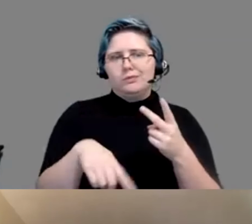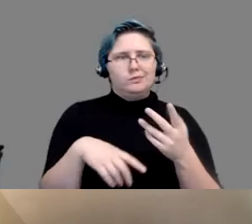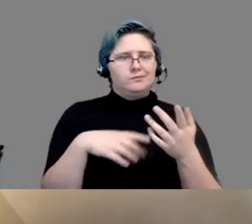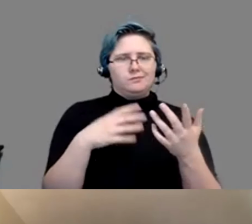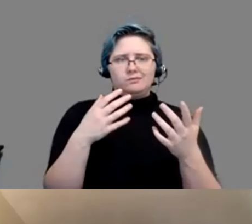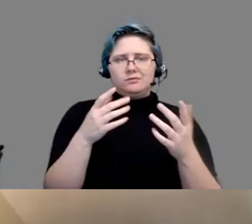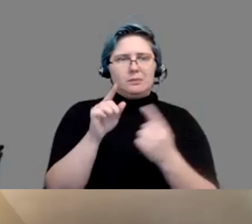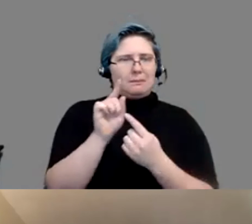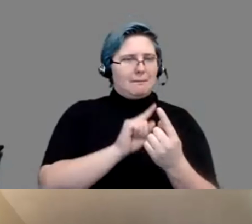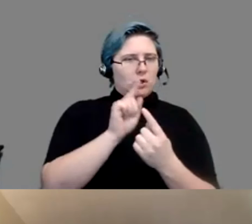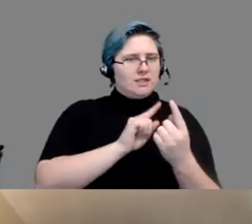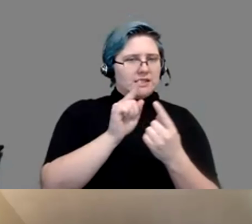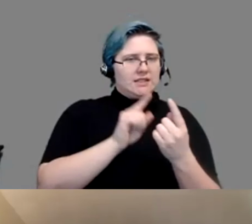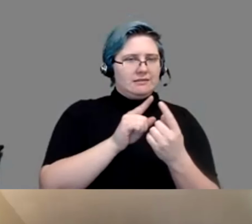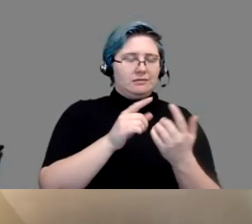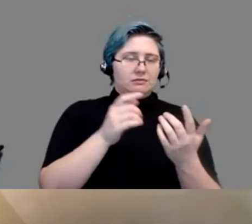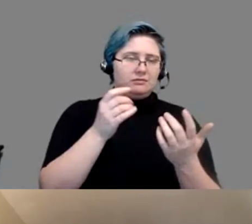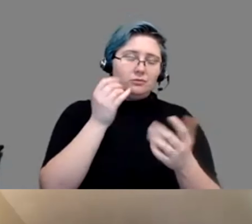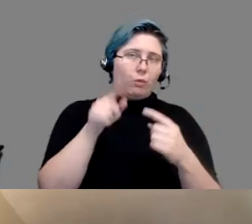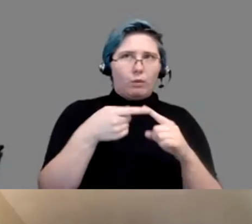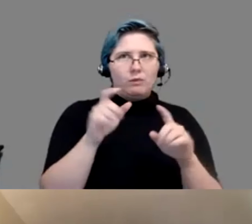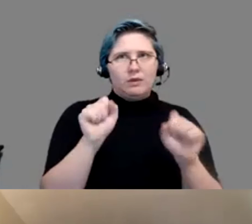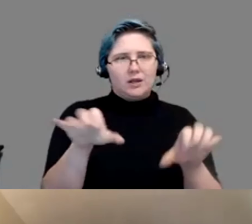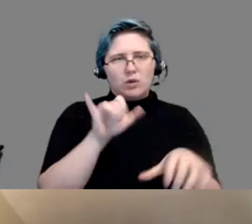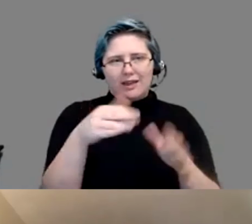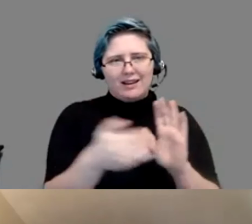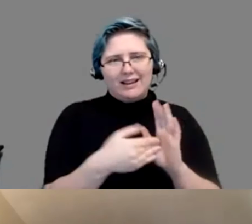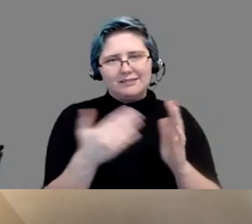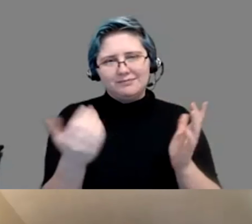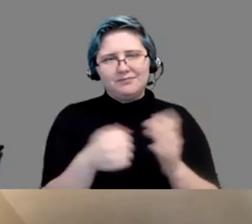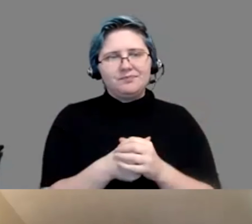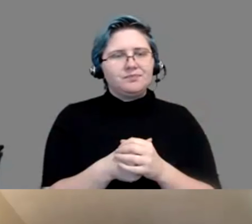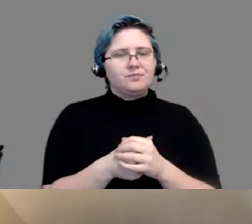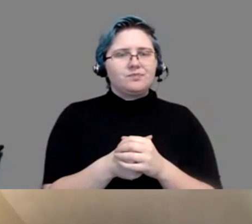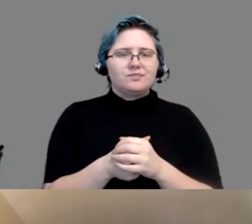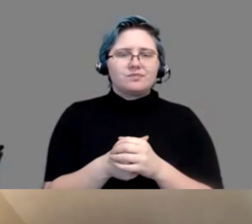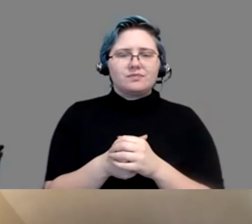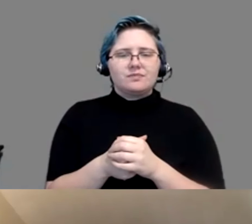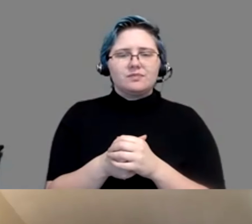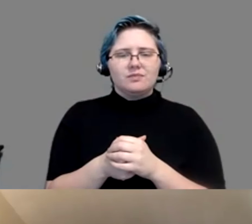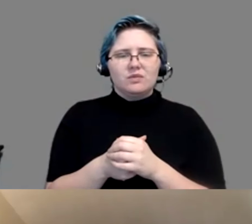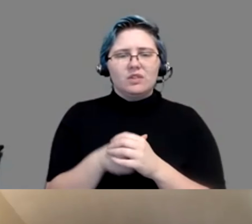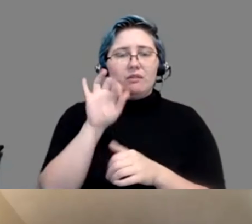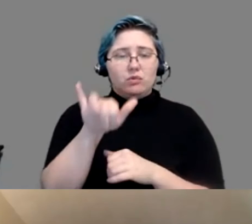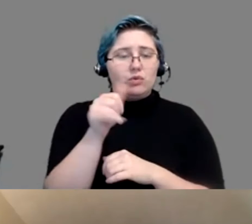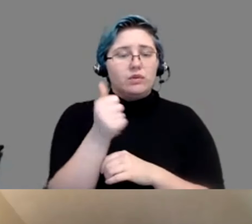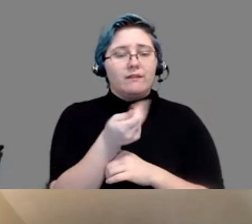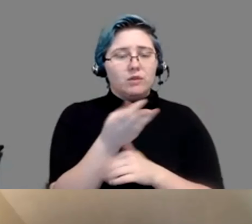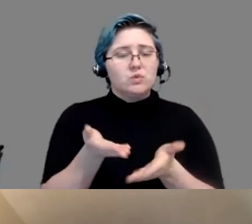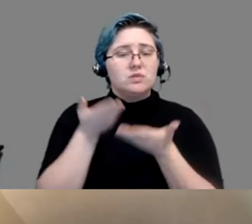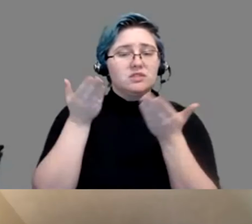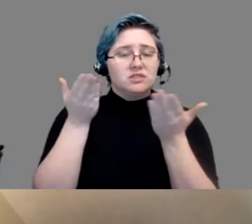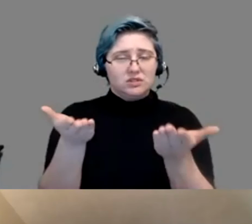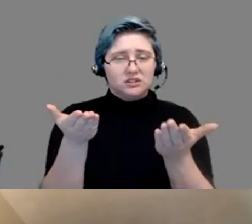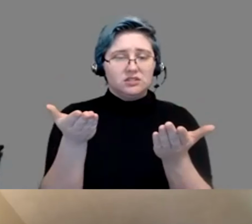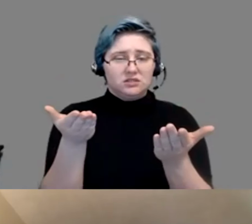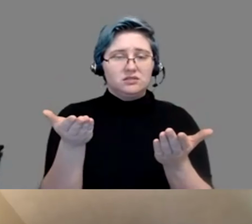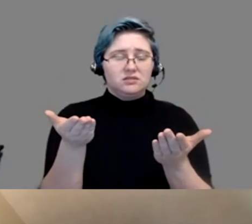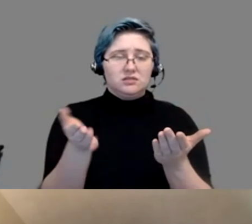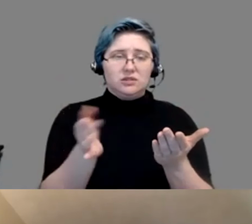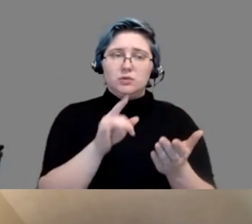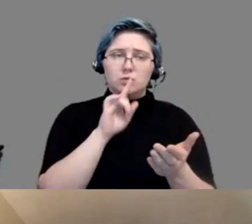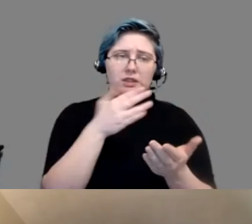in person where we can do that again? So those couple of suggestions is a